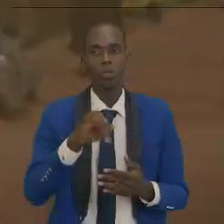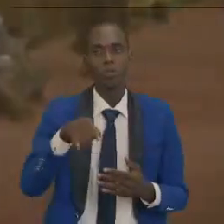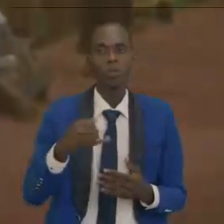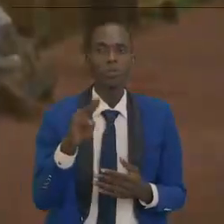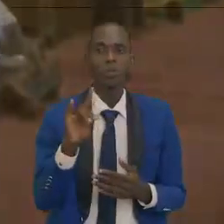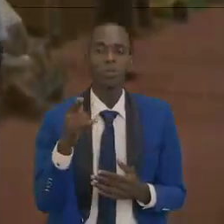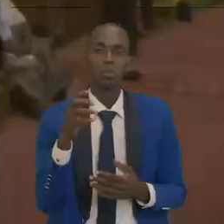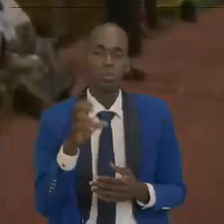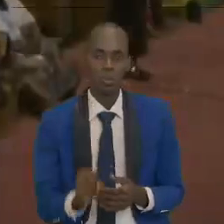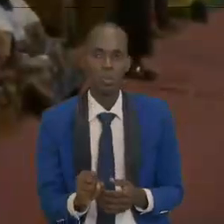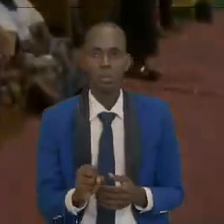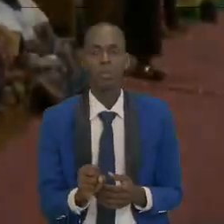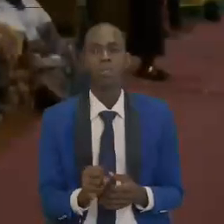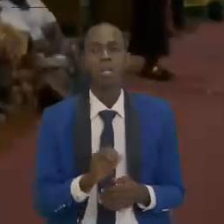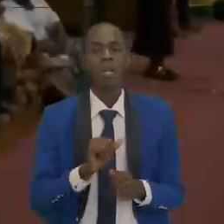down